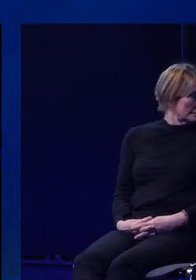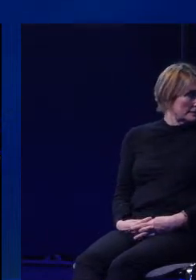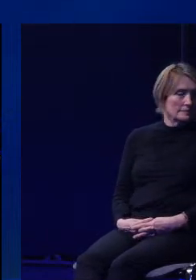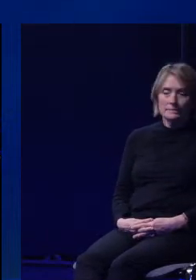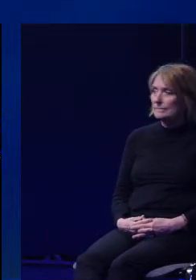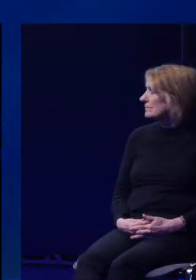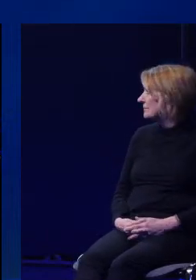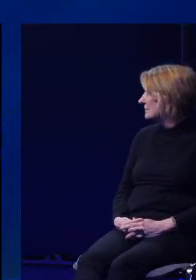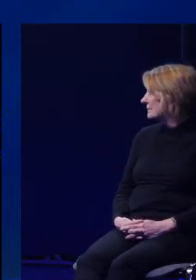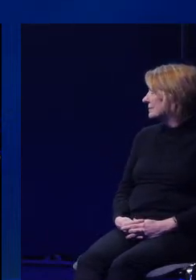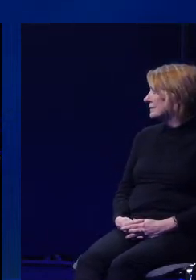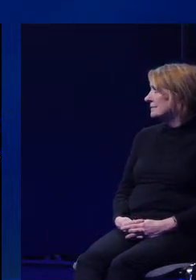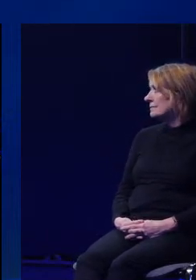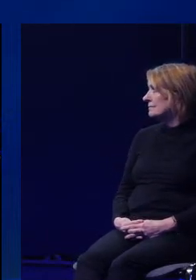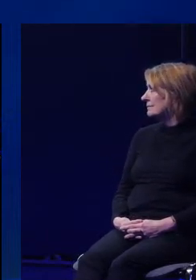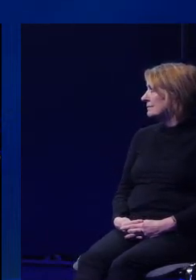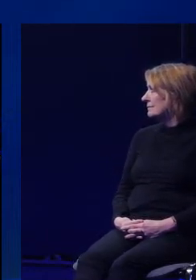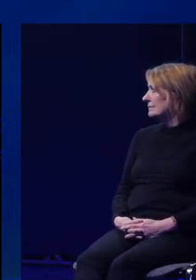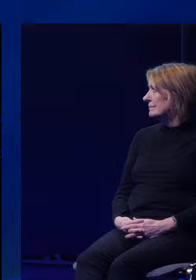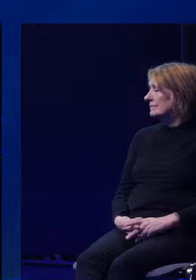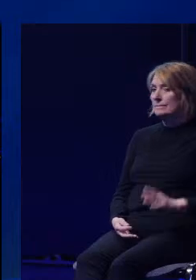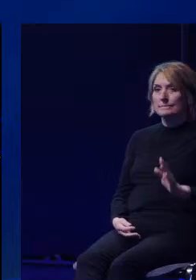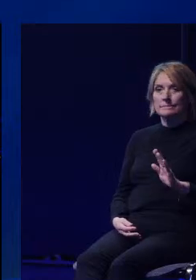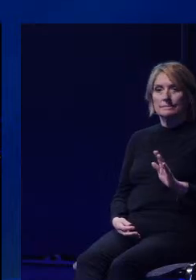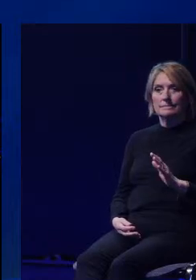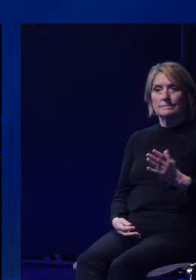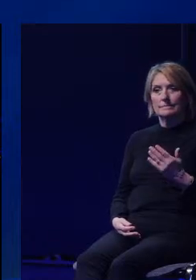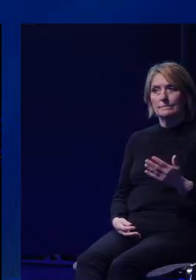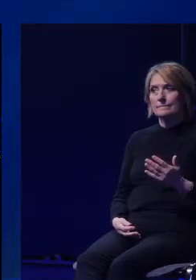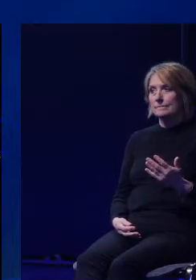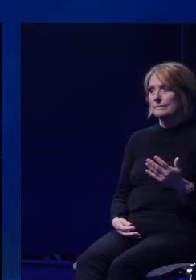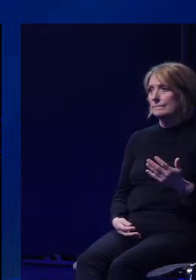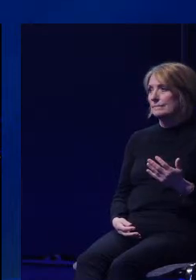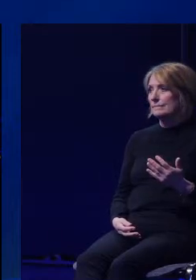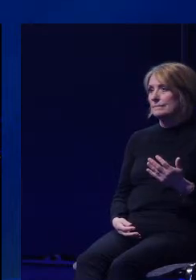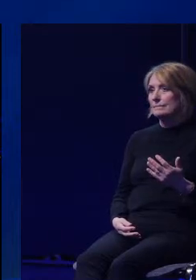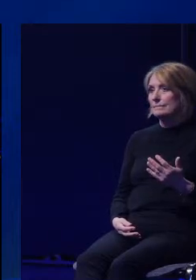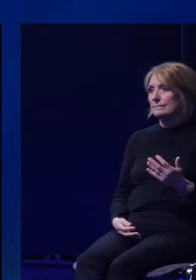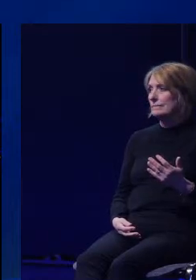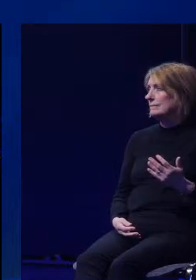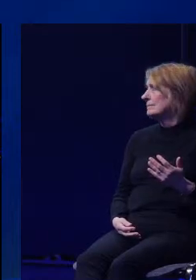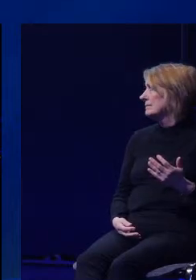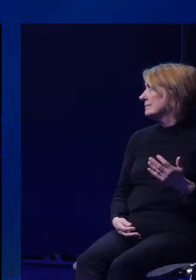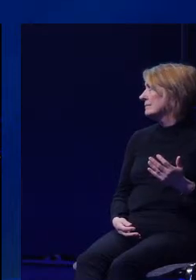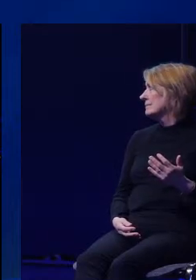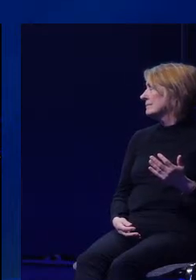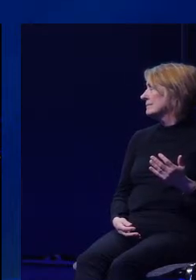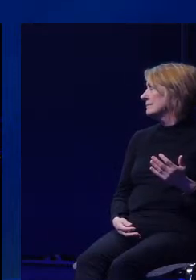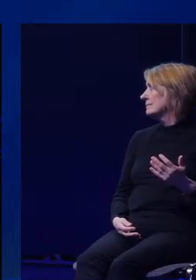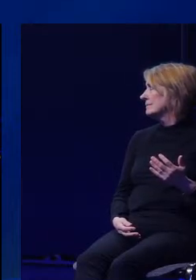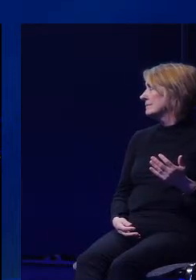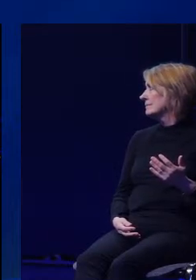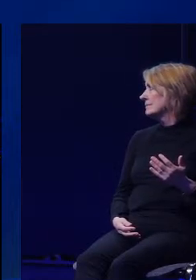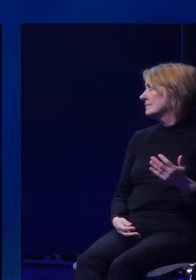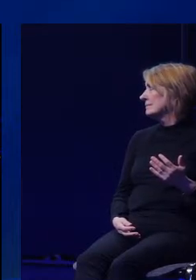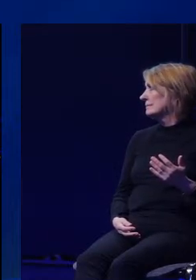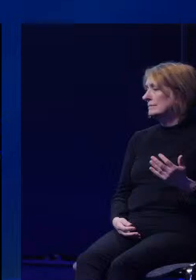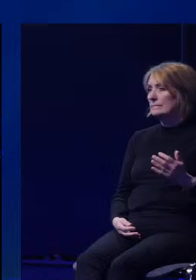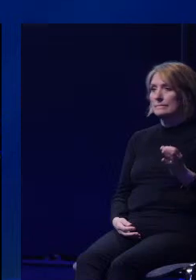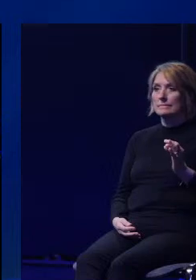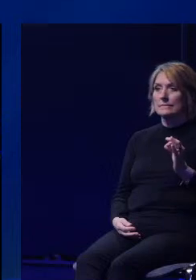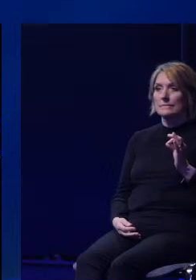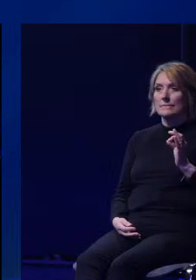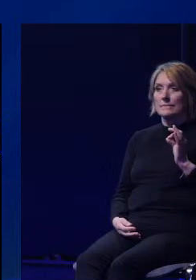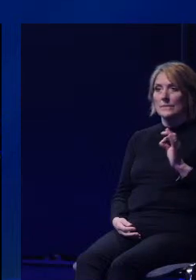Okay, hey guys. I'm actually going to ask you, sorry, just one sec, to switch